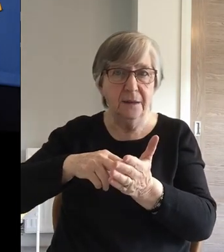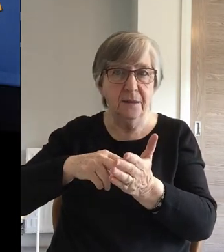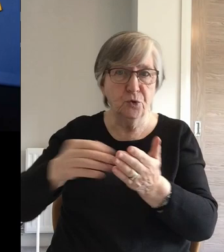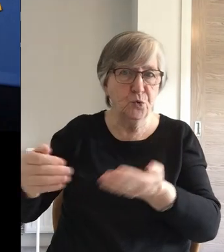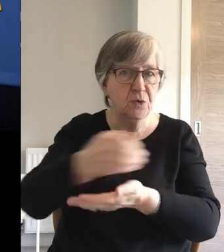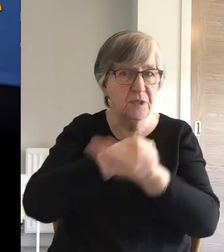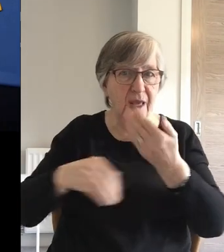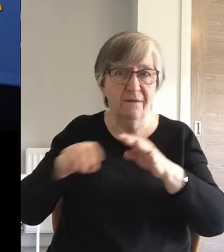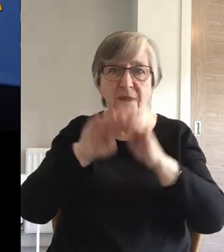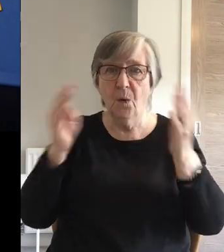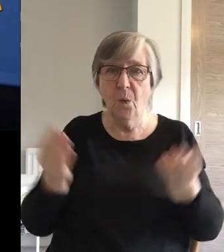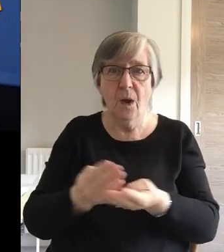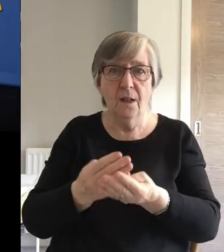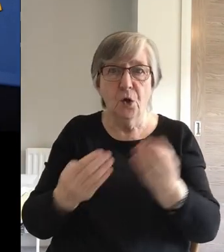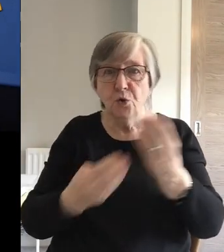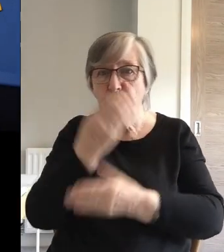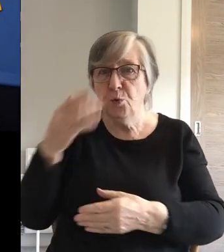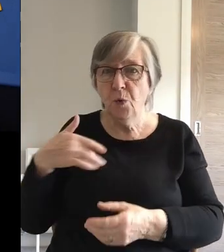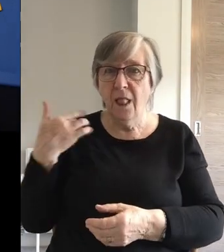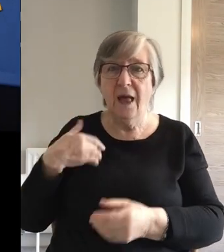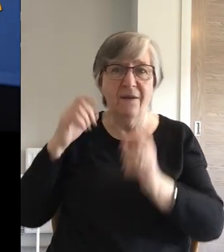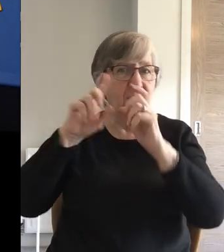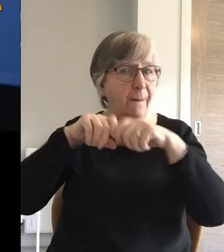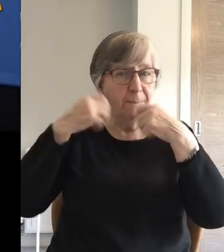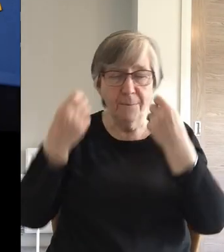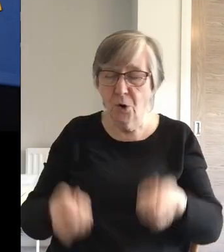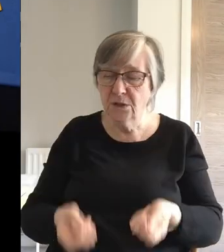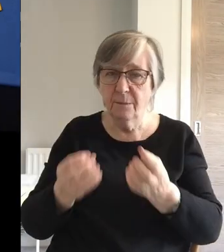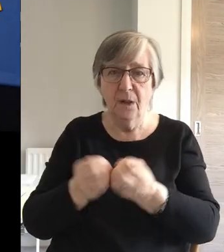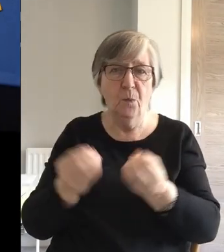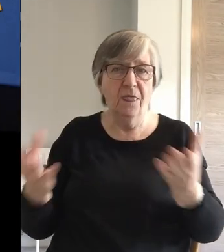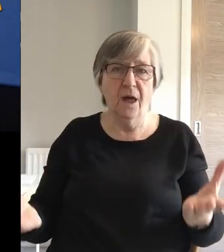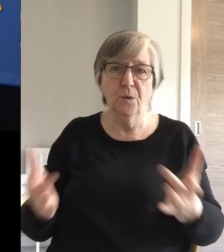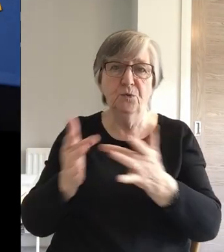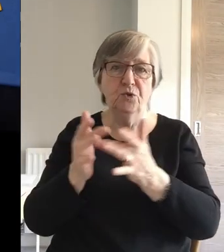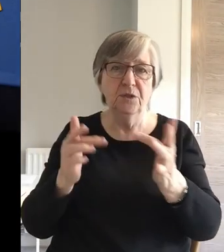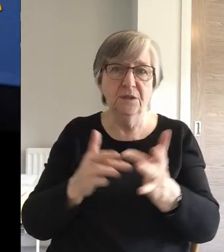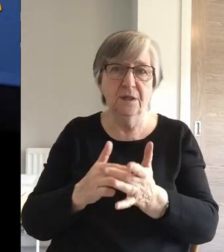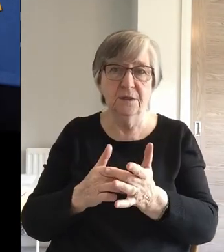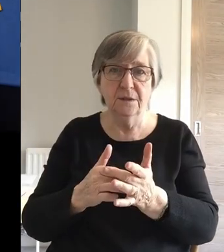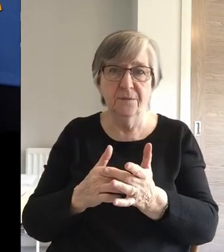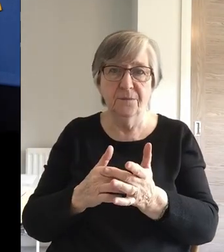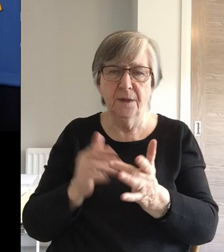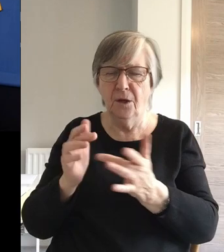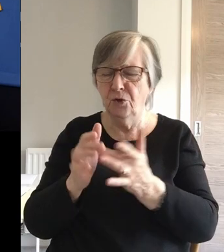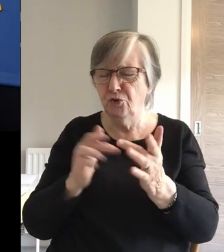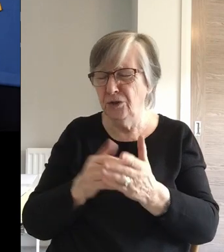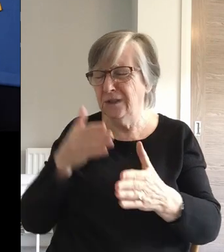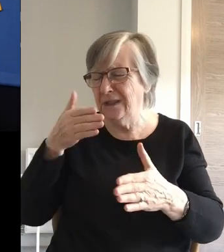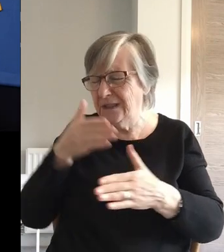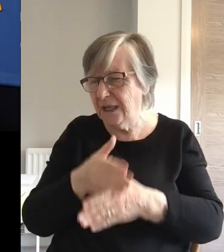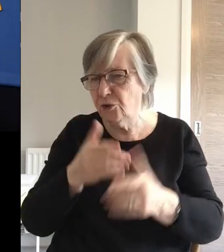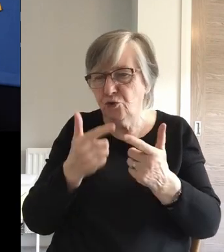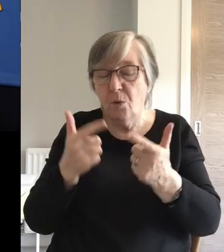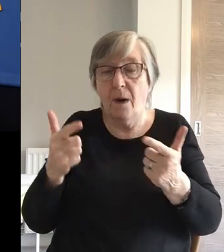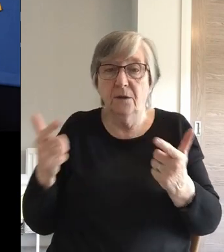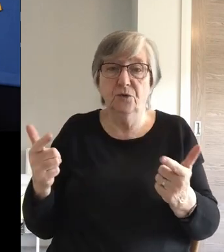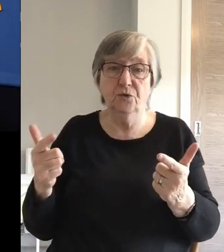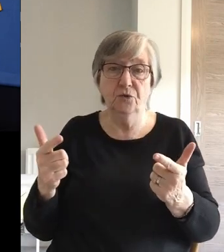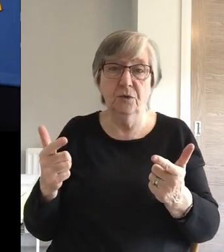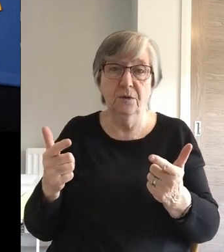44. A new life is impossible apart from Jesus. And he did so much to make it